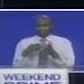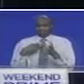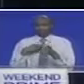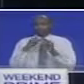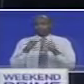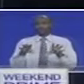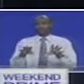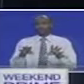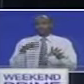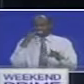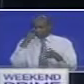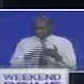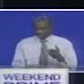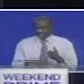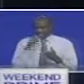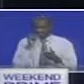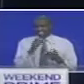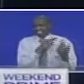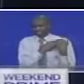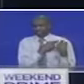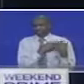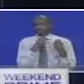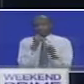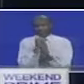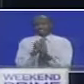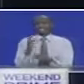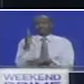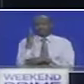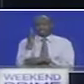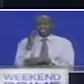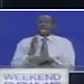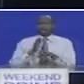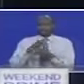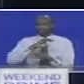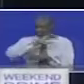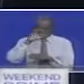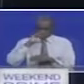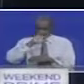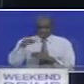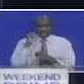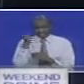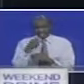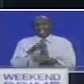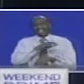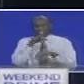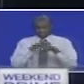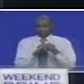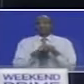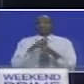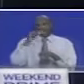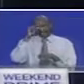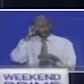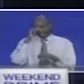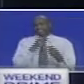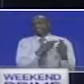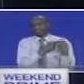leaders reiterated that the responsibility to ensure security across the country lies with the national government. Marsabit